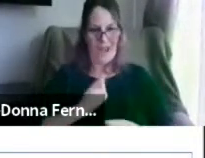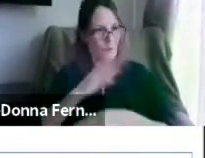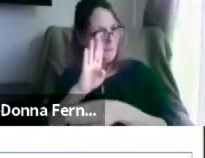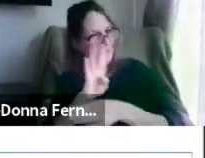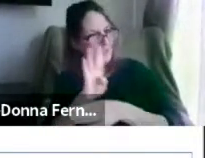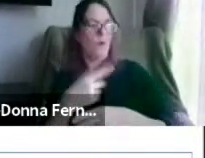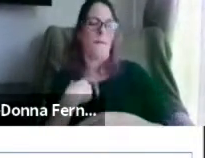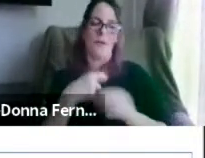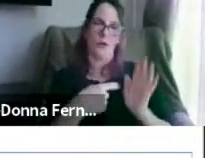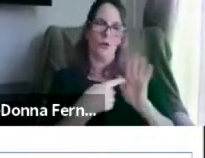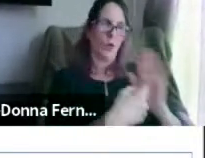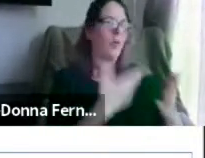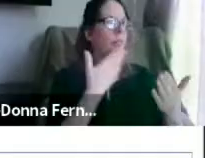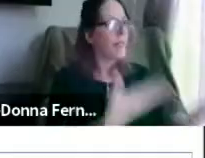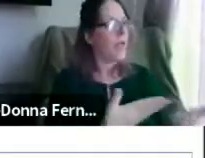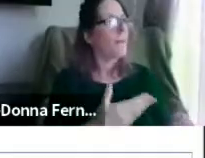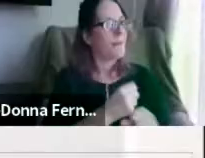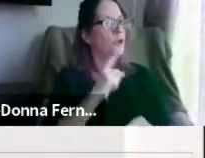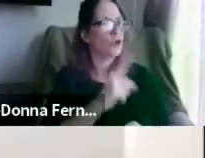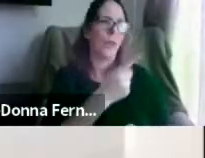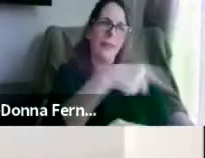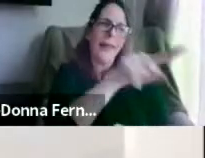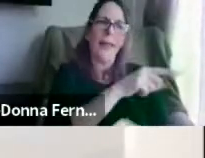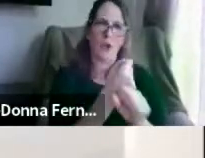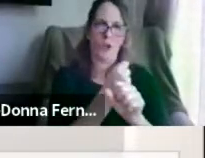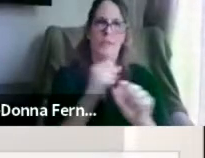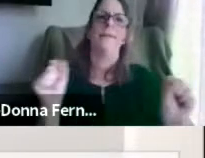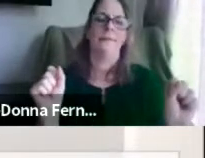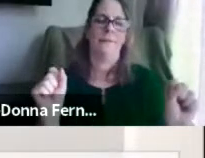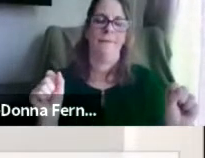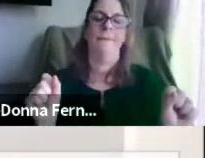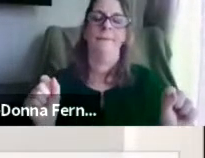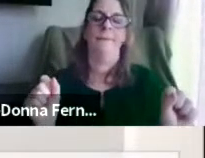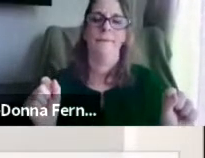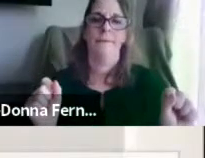and you know, we want to make sure that they're safe.